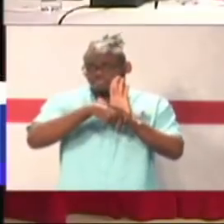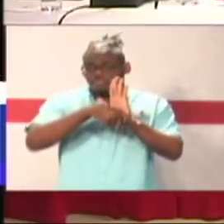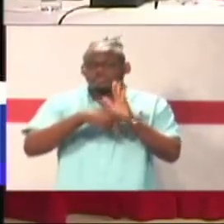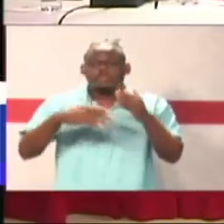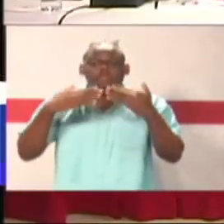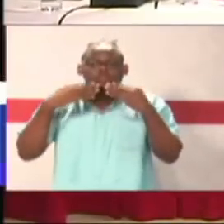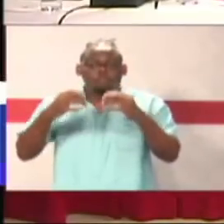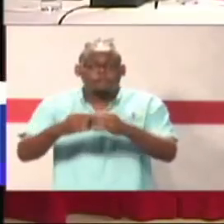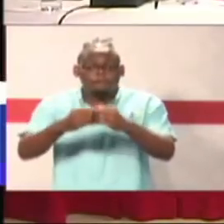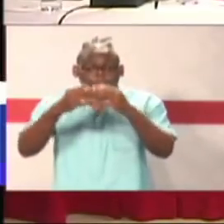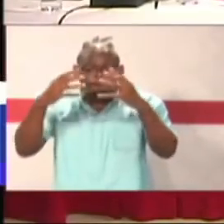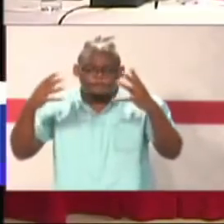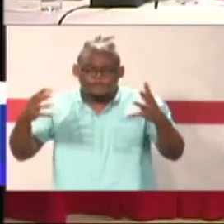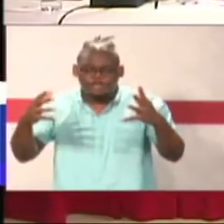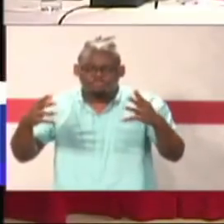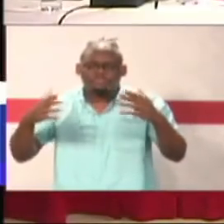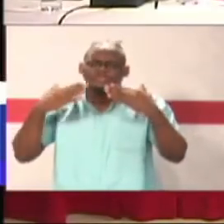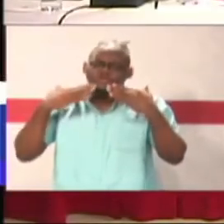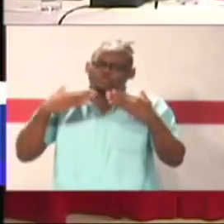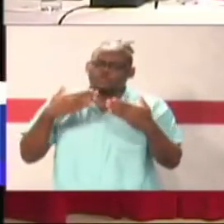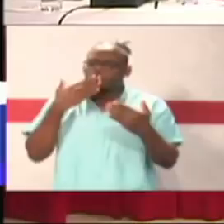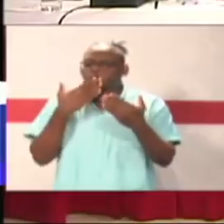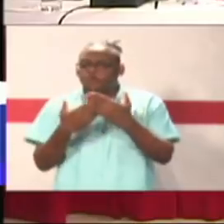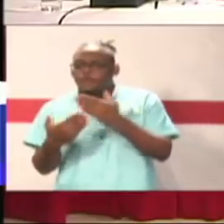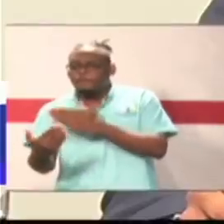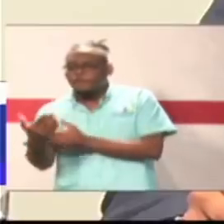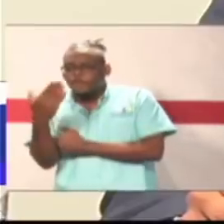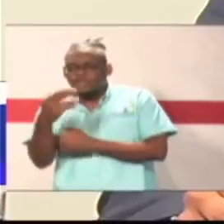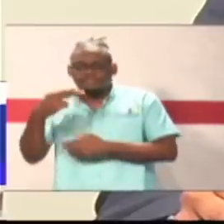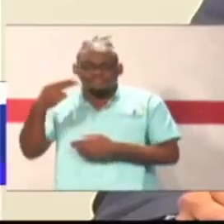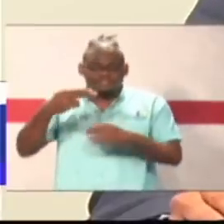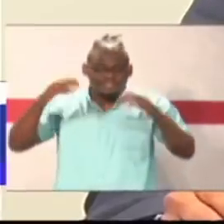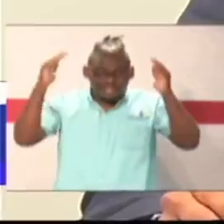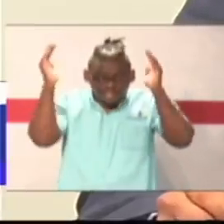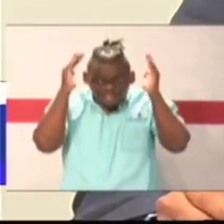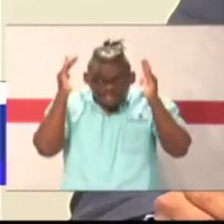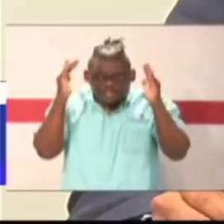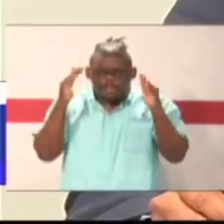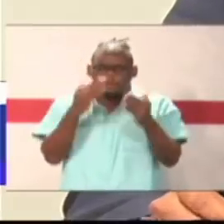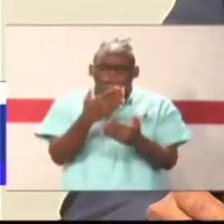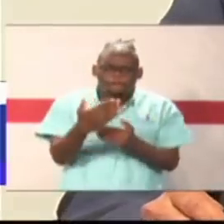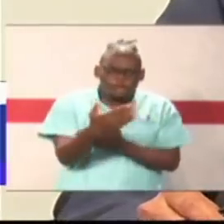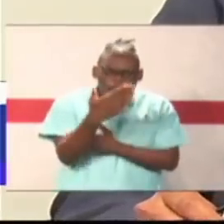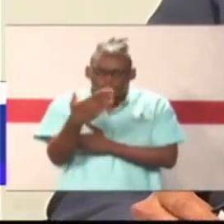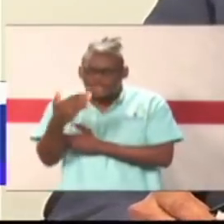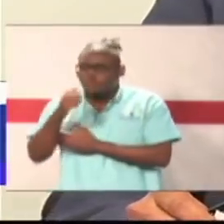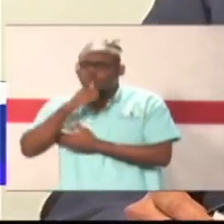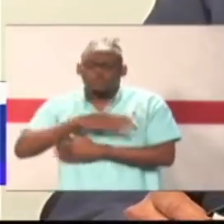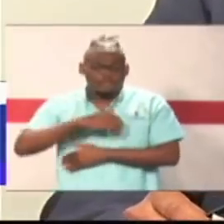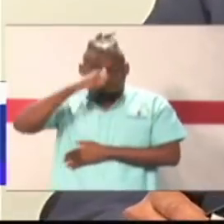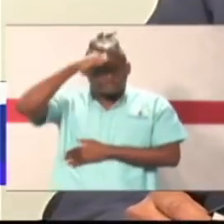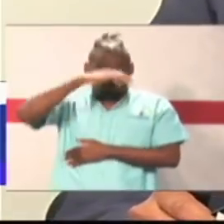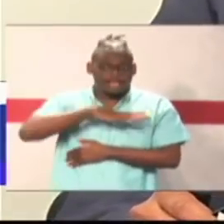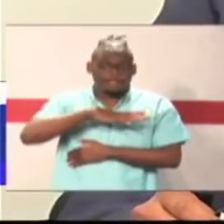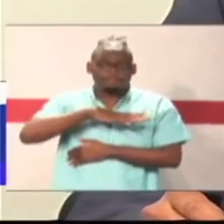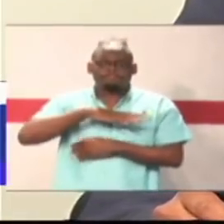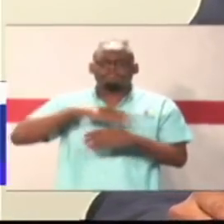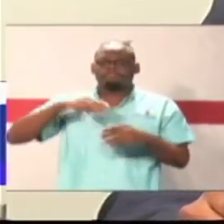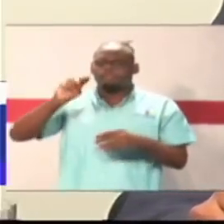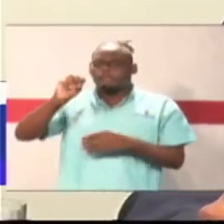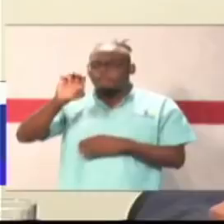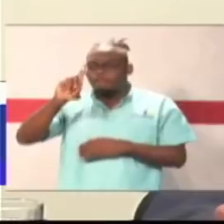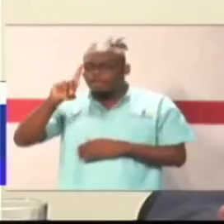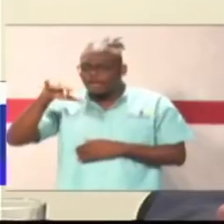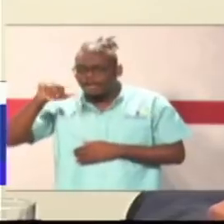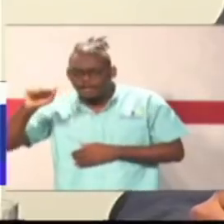Hines. Good morning to Roshan Siram Singh. Good morning, ladies and gentlemen of the media, and to all viewers